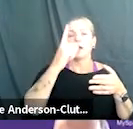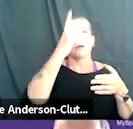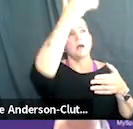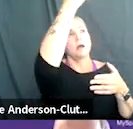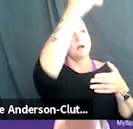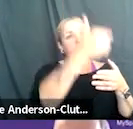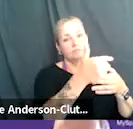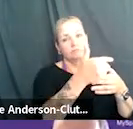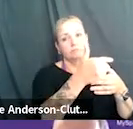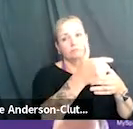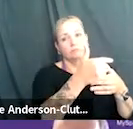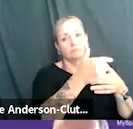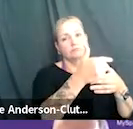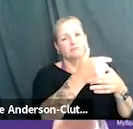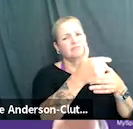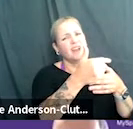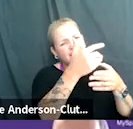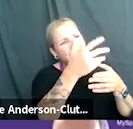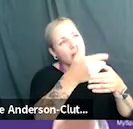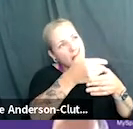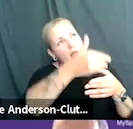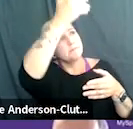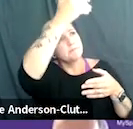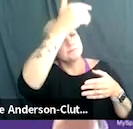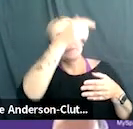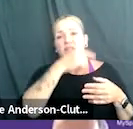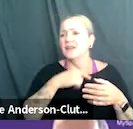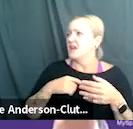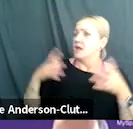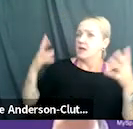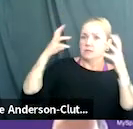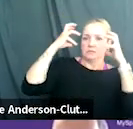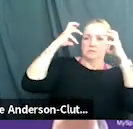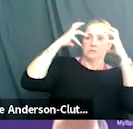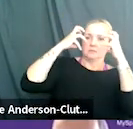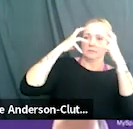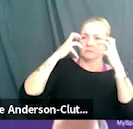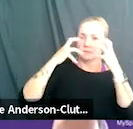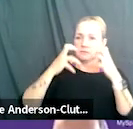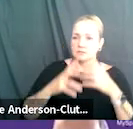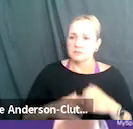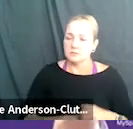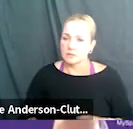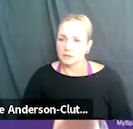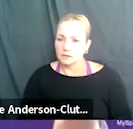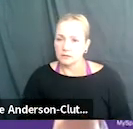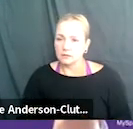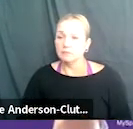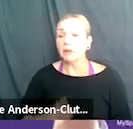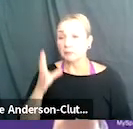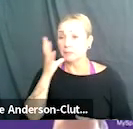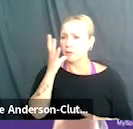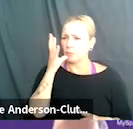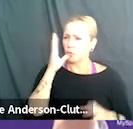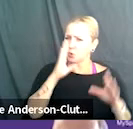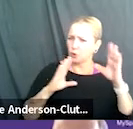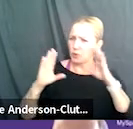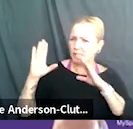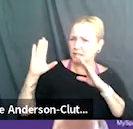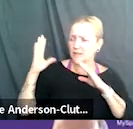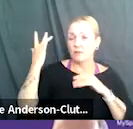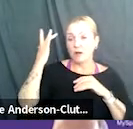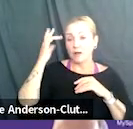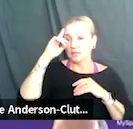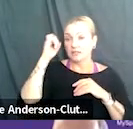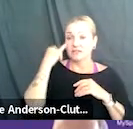do something, that he would close the door behind her because he wanted to close, and that she would be locked out. So she had to make sure that the doors were always unlocked whenever